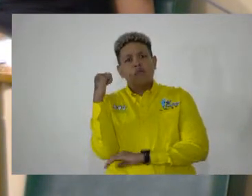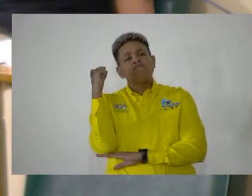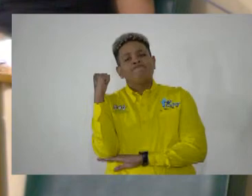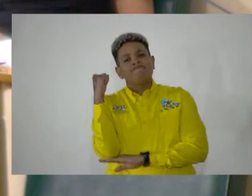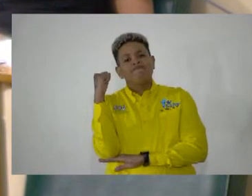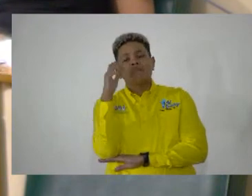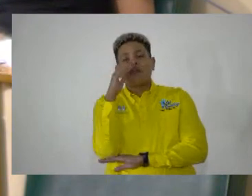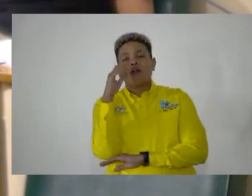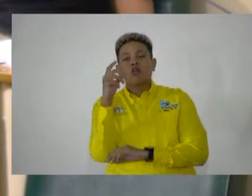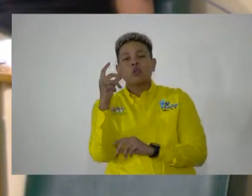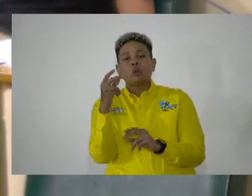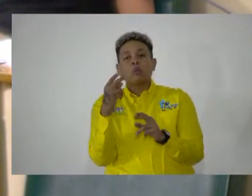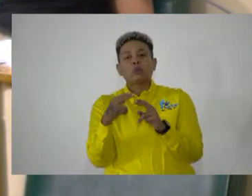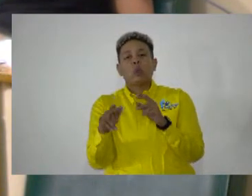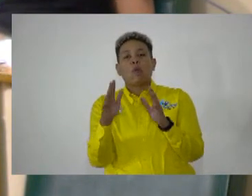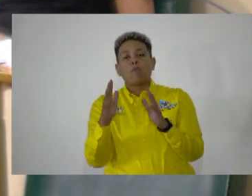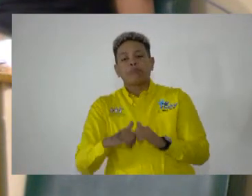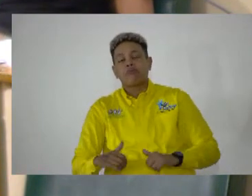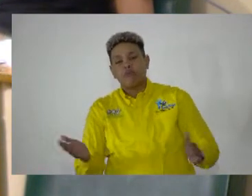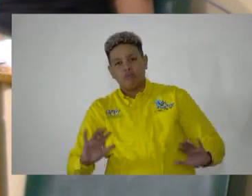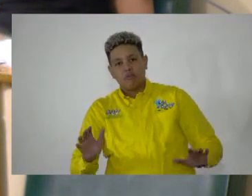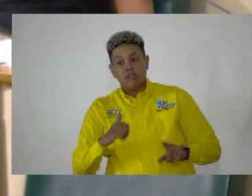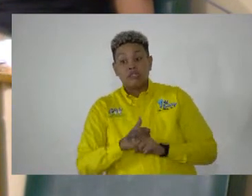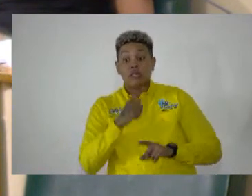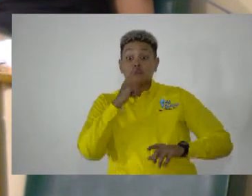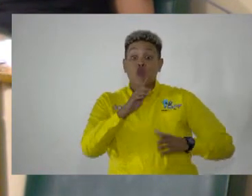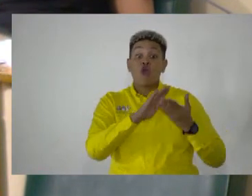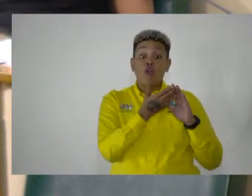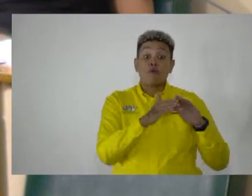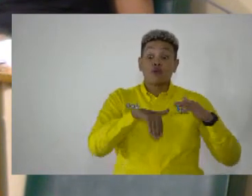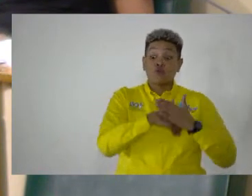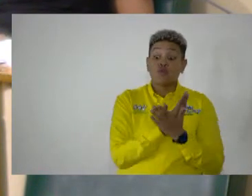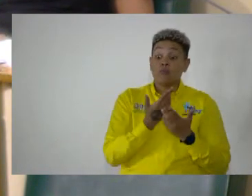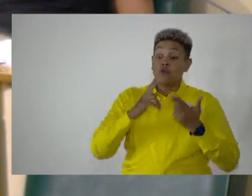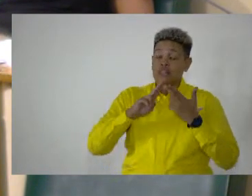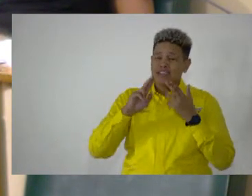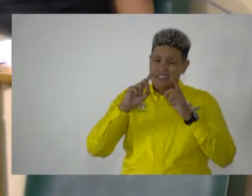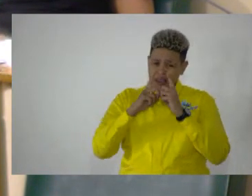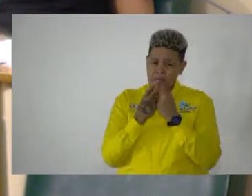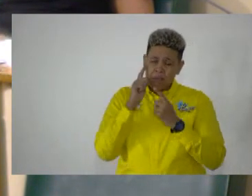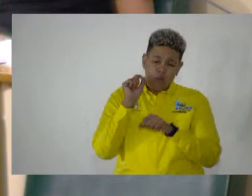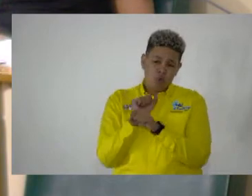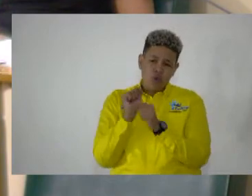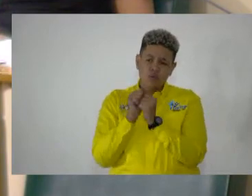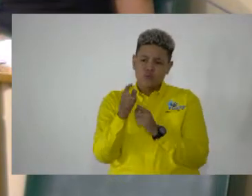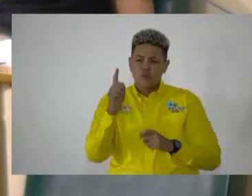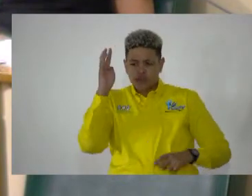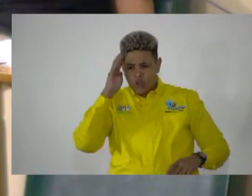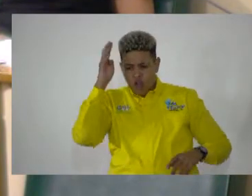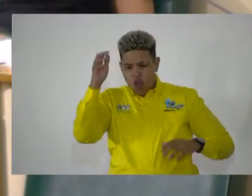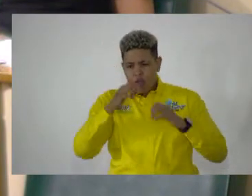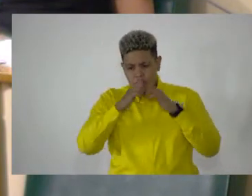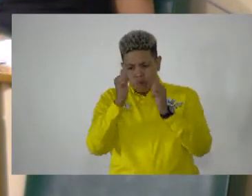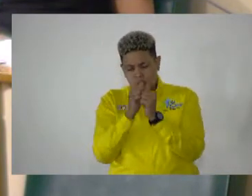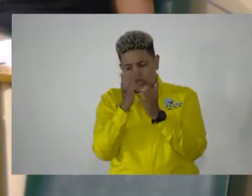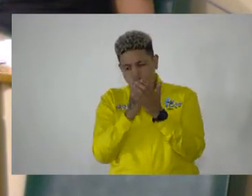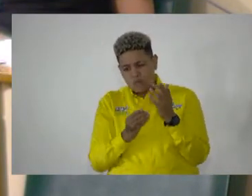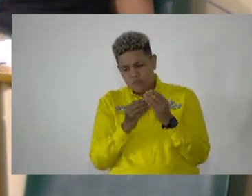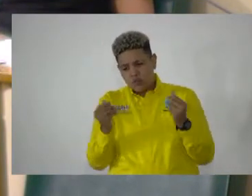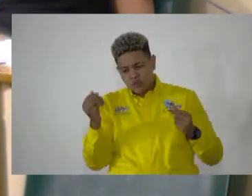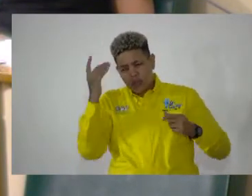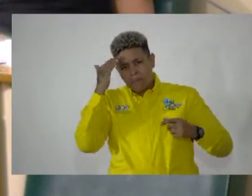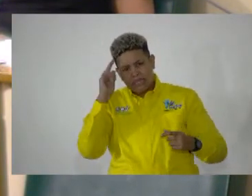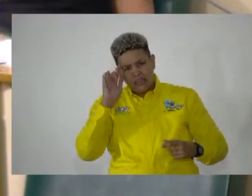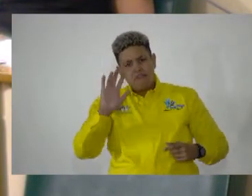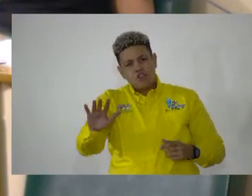sustainable. So the department, the Urban Renewal Department, will work with you to come up with something that makes sense